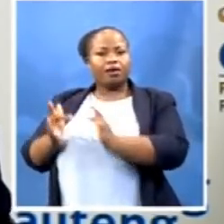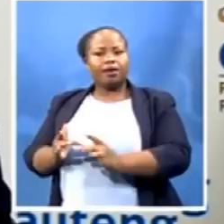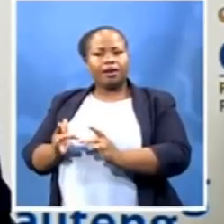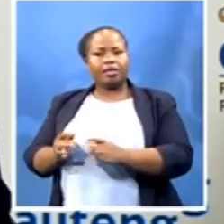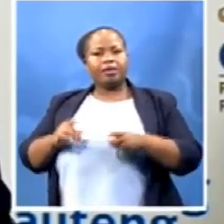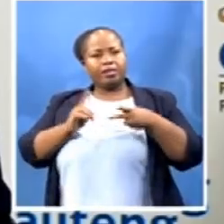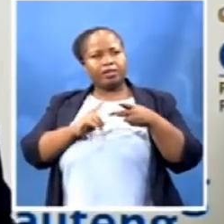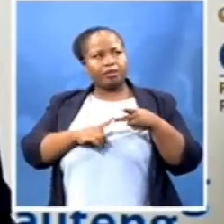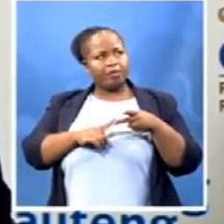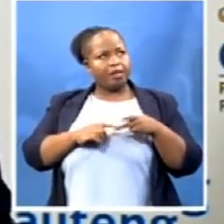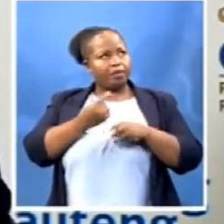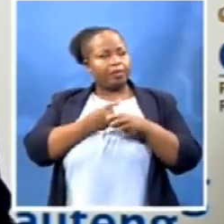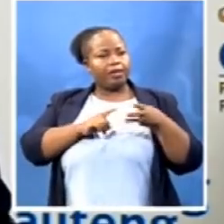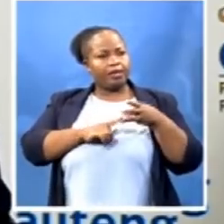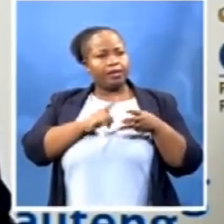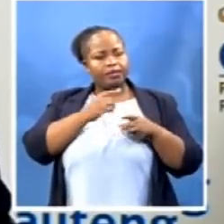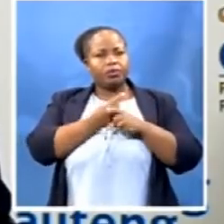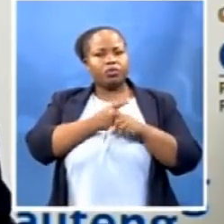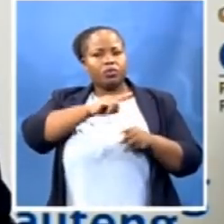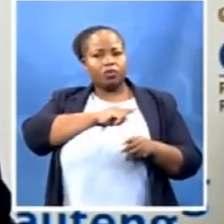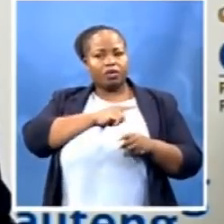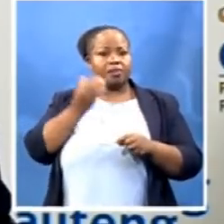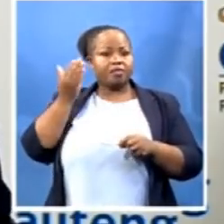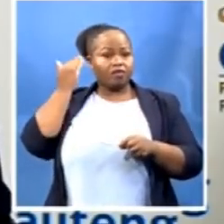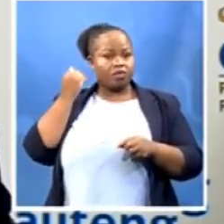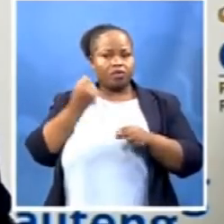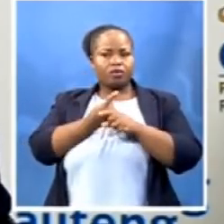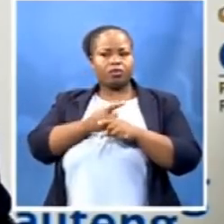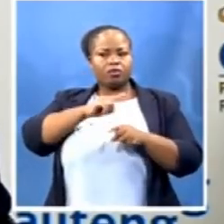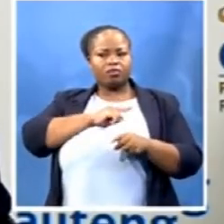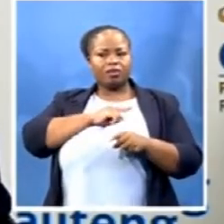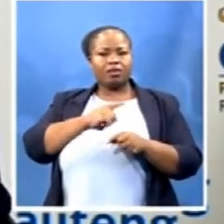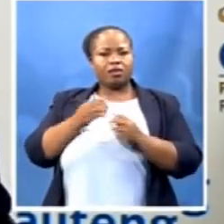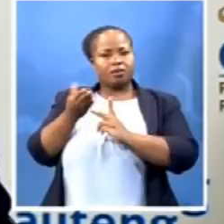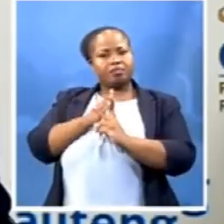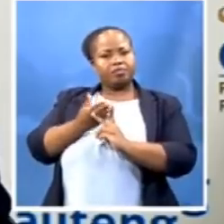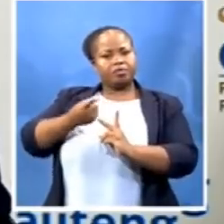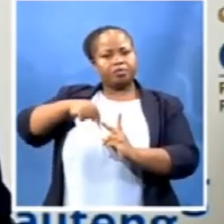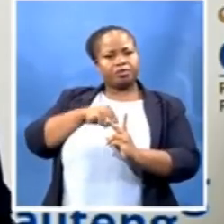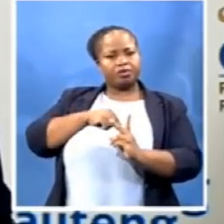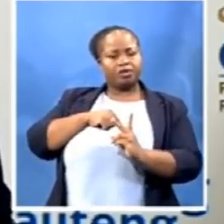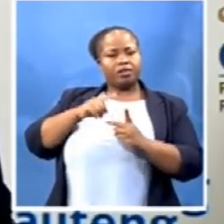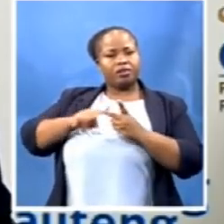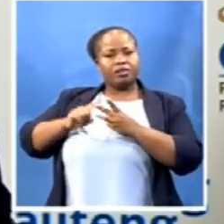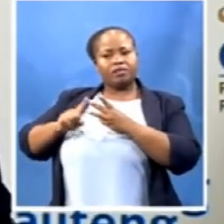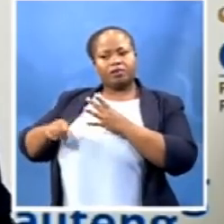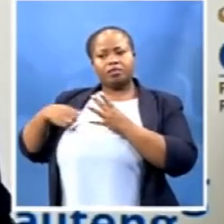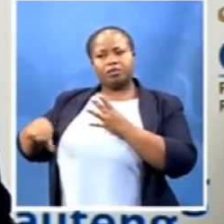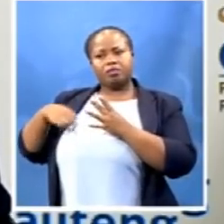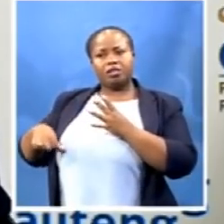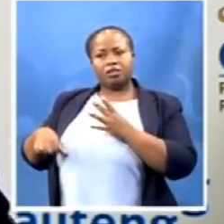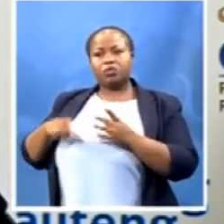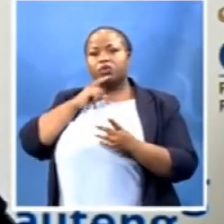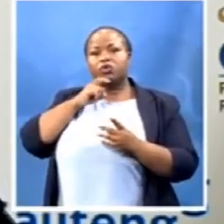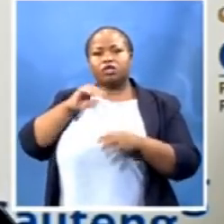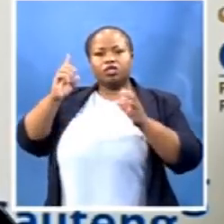But the land use is decided on between ourselves and the different municipalities using their spatial development plans as